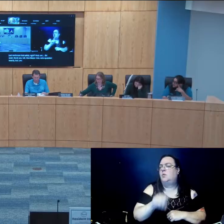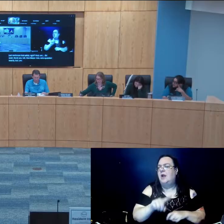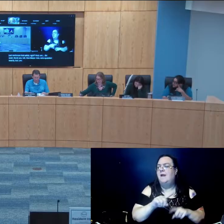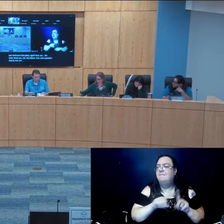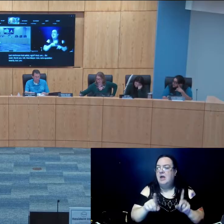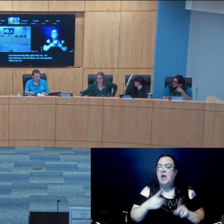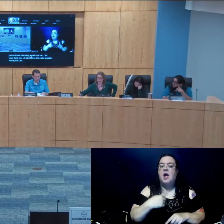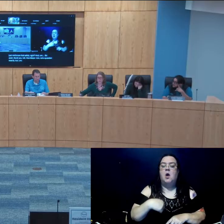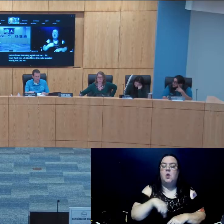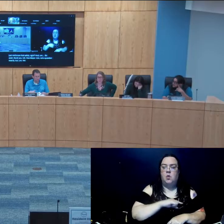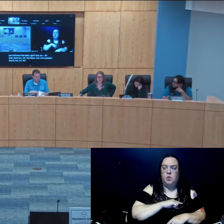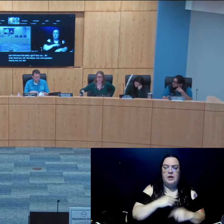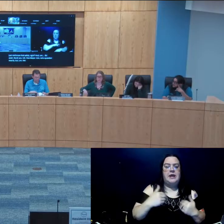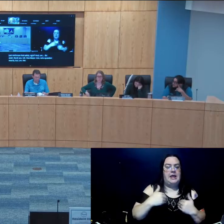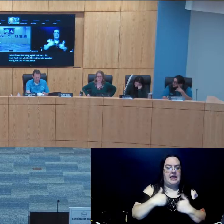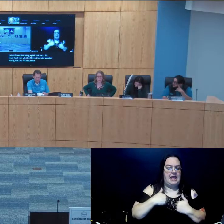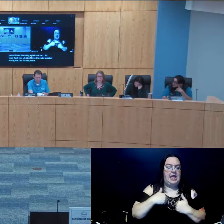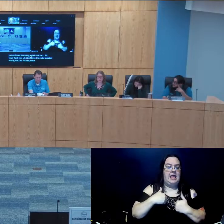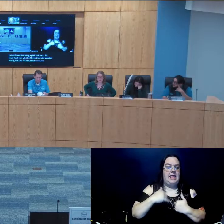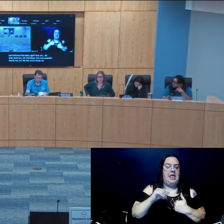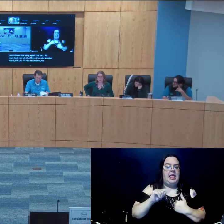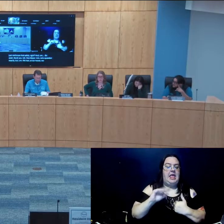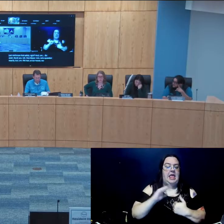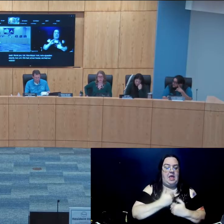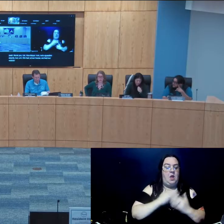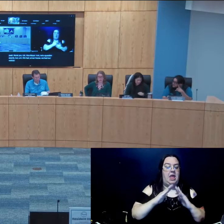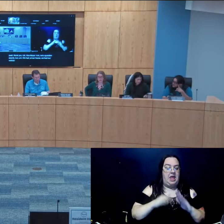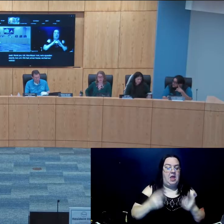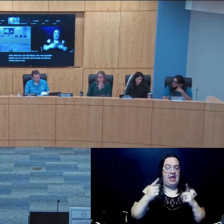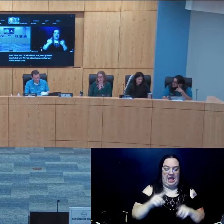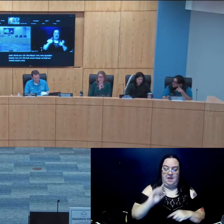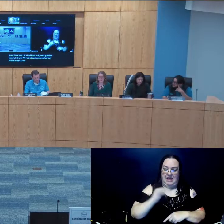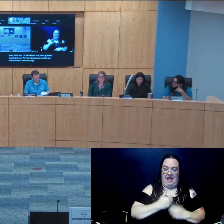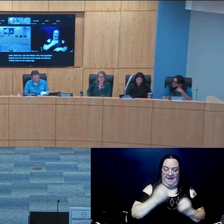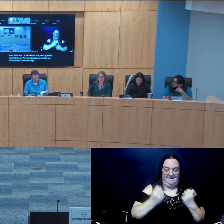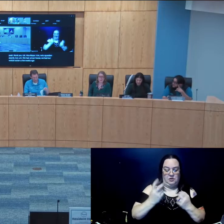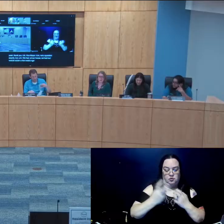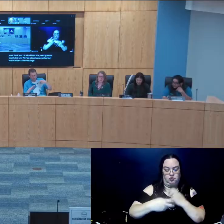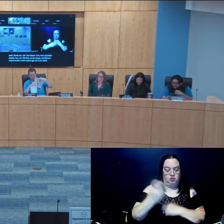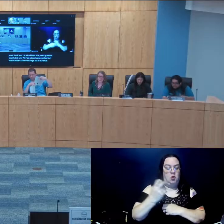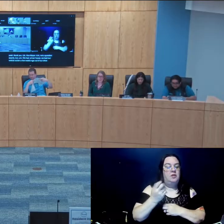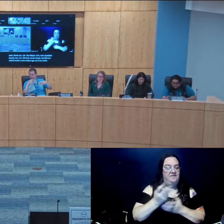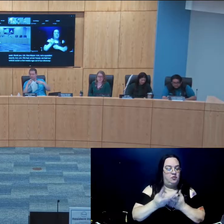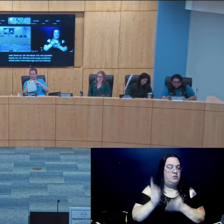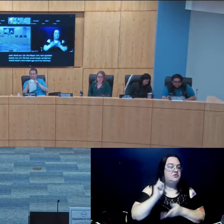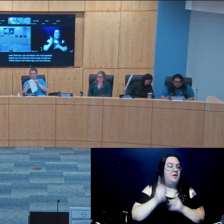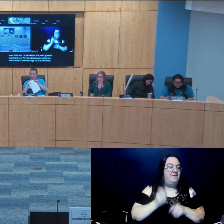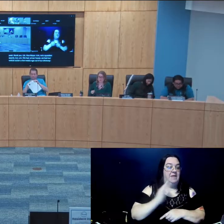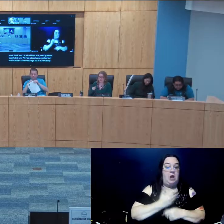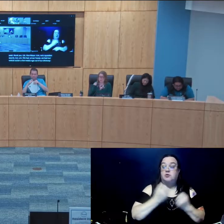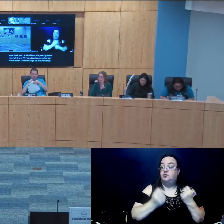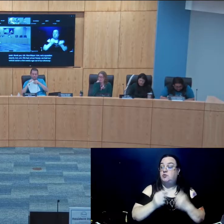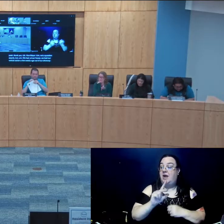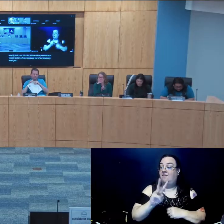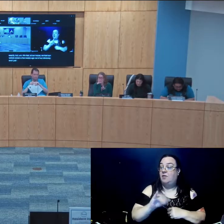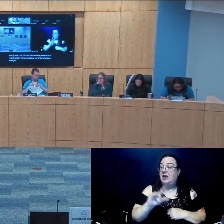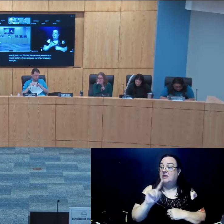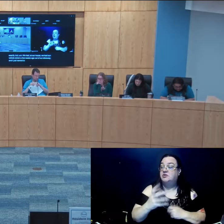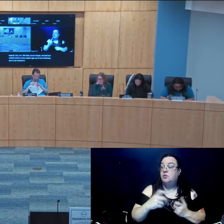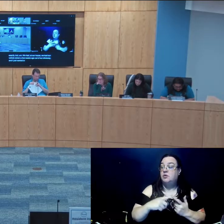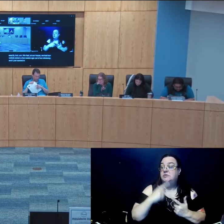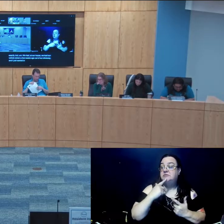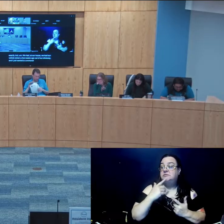we had, at our house, we had our vehicle stolen a few weeks ago out of our driveway. And I just wanted to